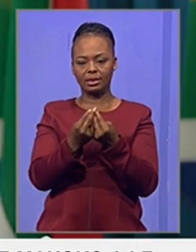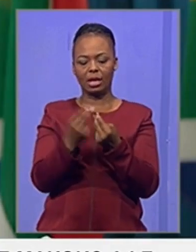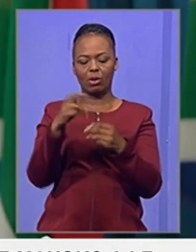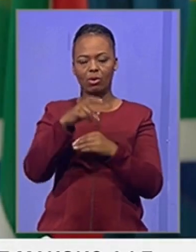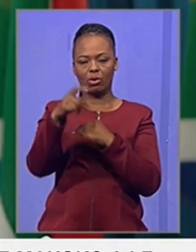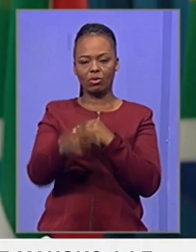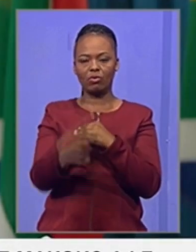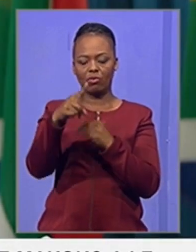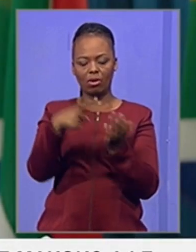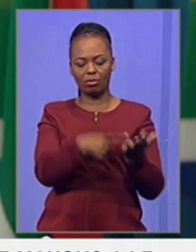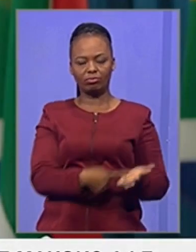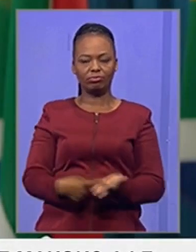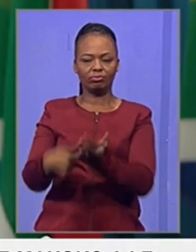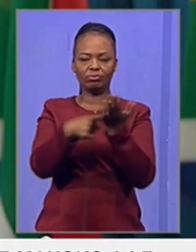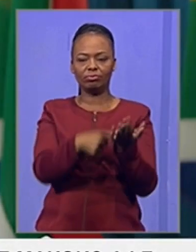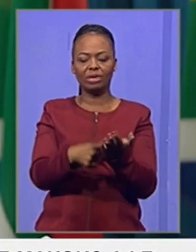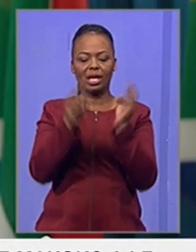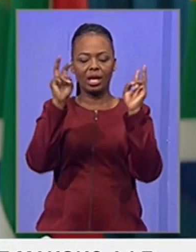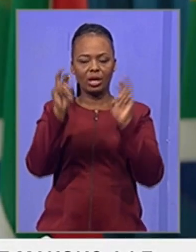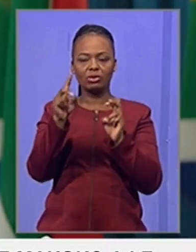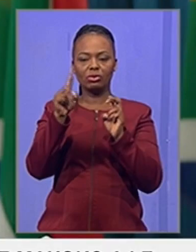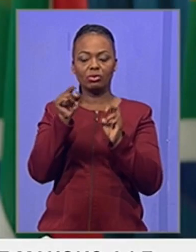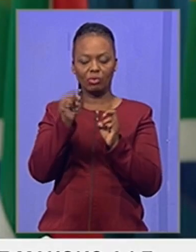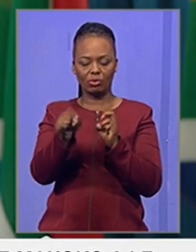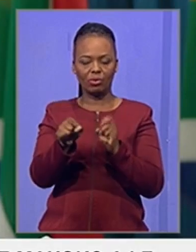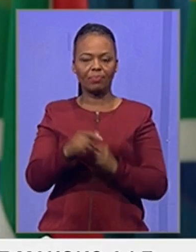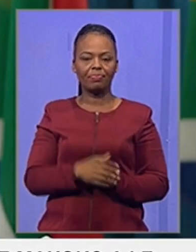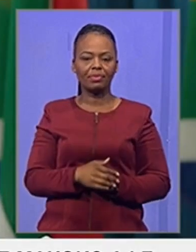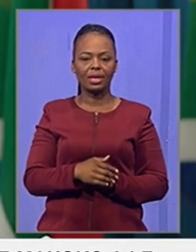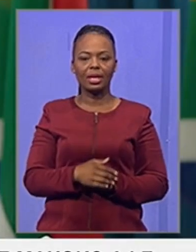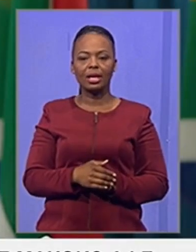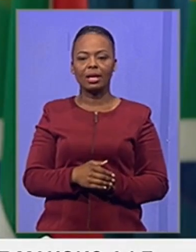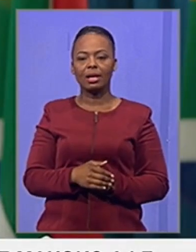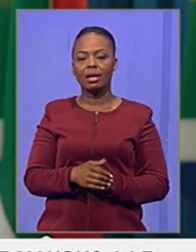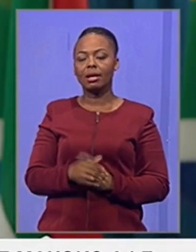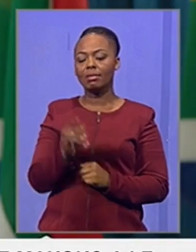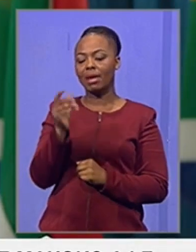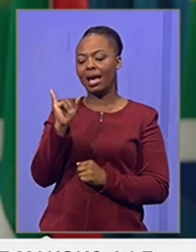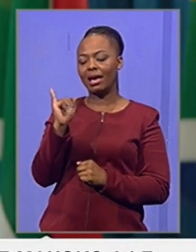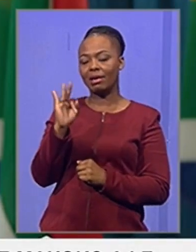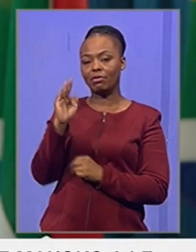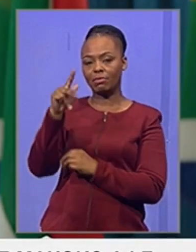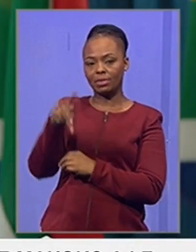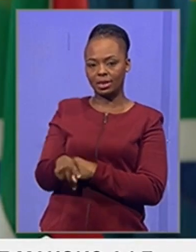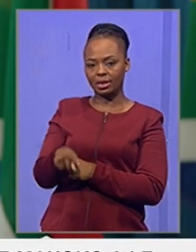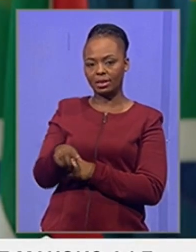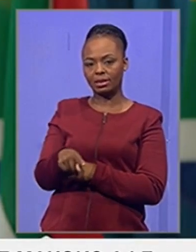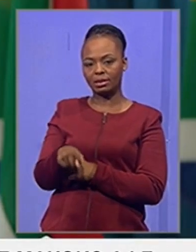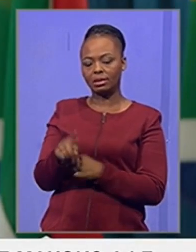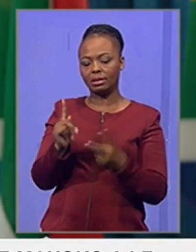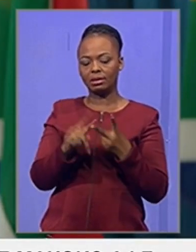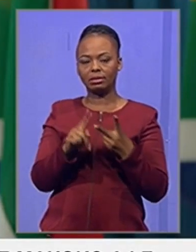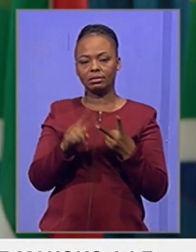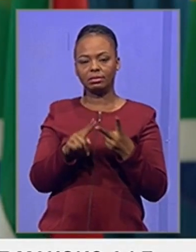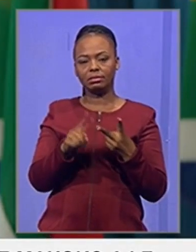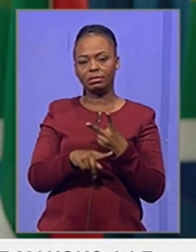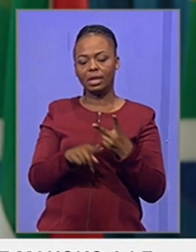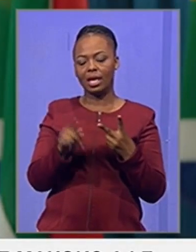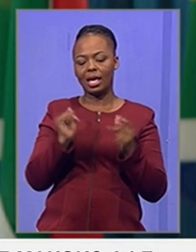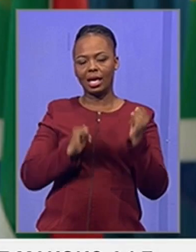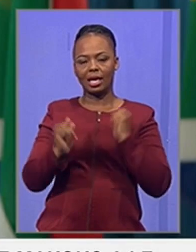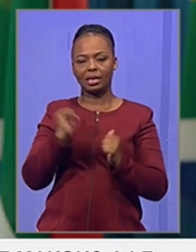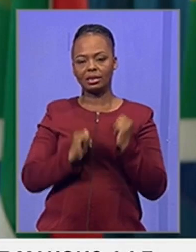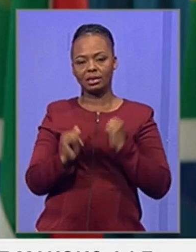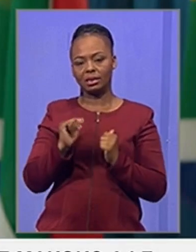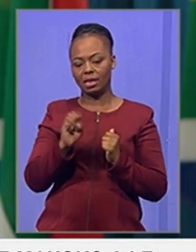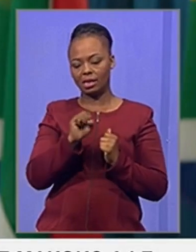Mr. Velenkosini Shlabisa from the Inkatha Freedom Party, Mr. Herman Mashaba from Action South